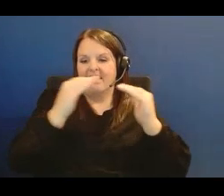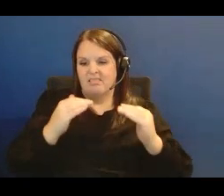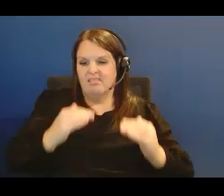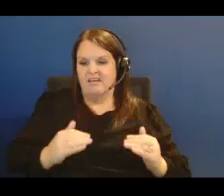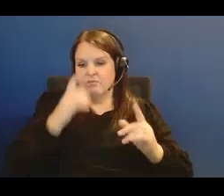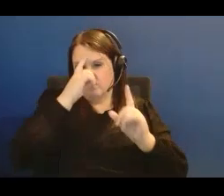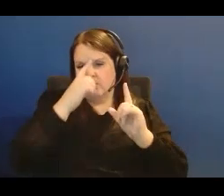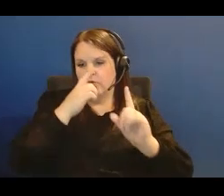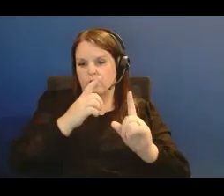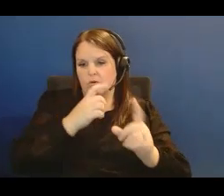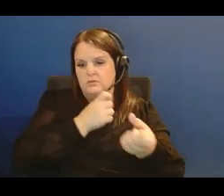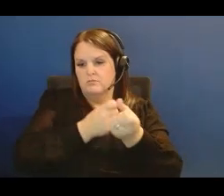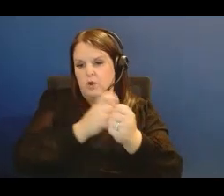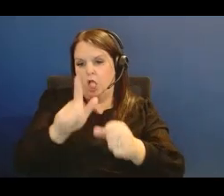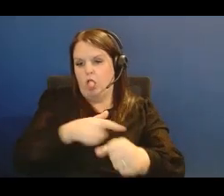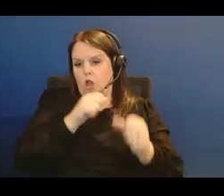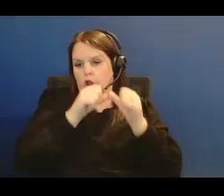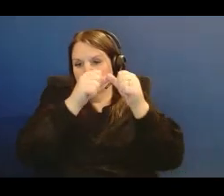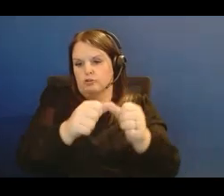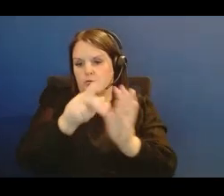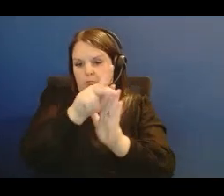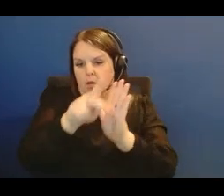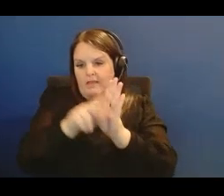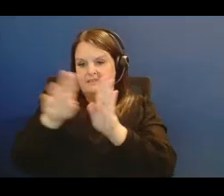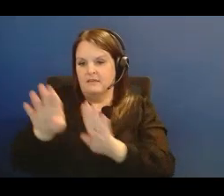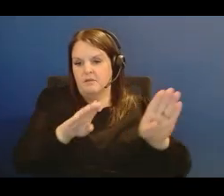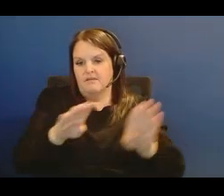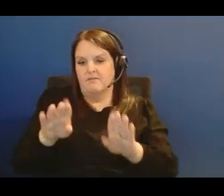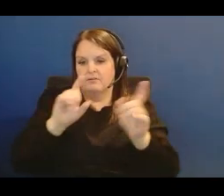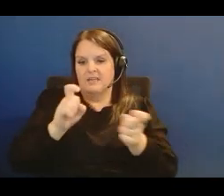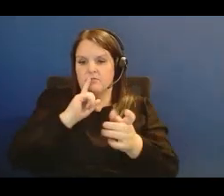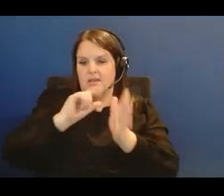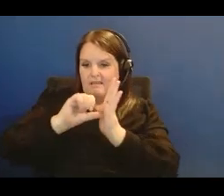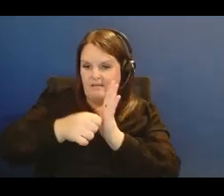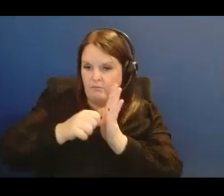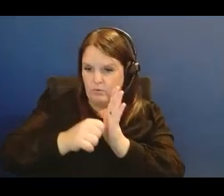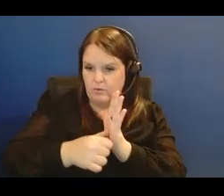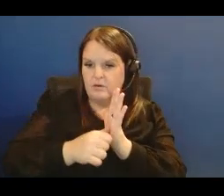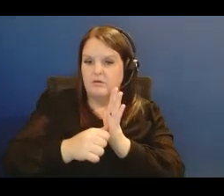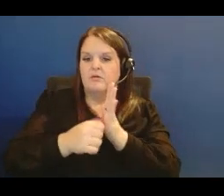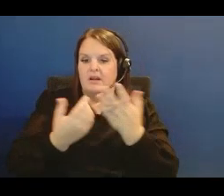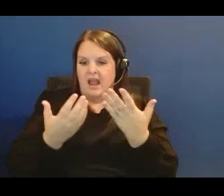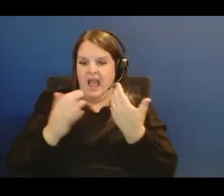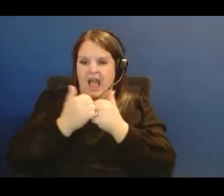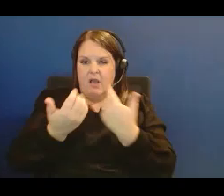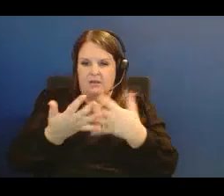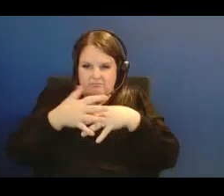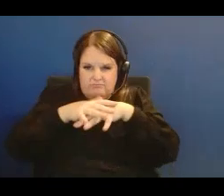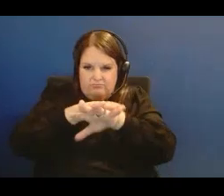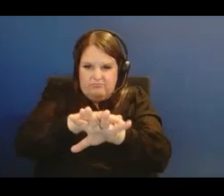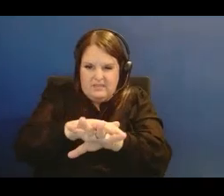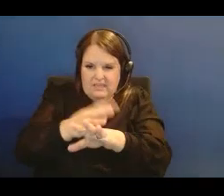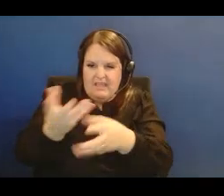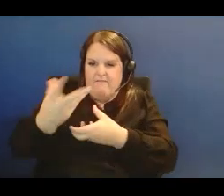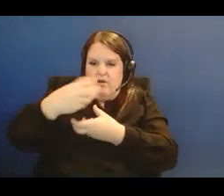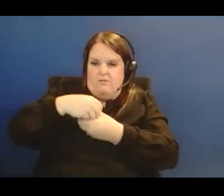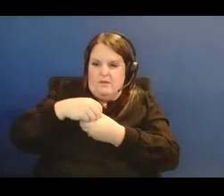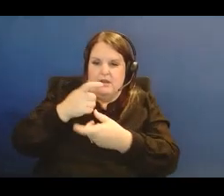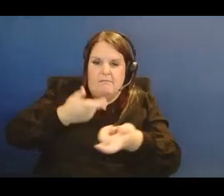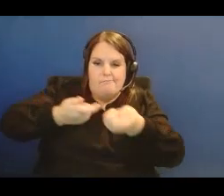policy and behavioral change, and really highlighting the intersectoral engagement of pulling in